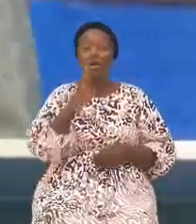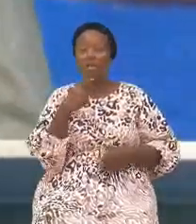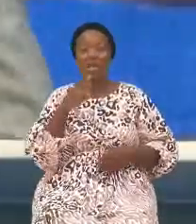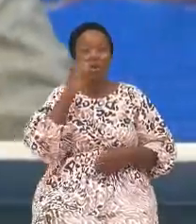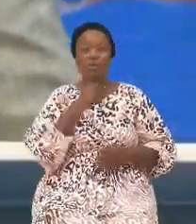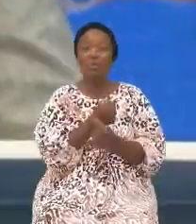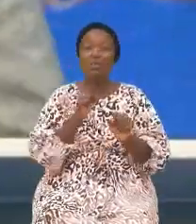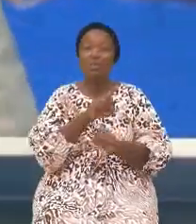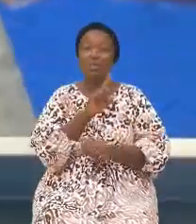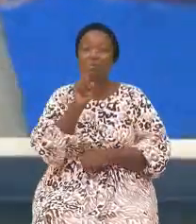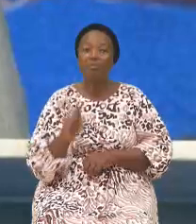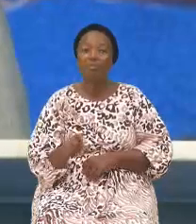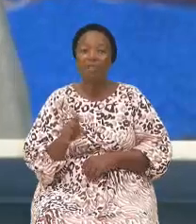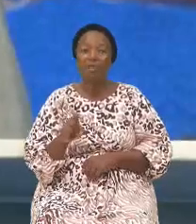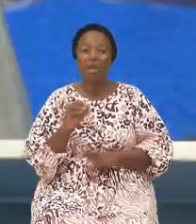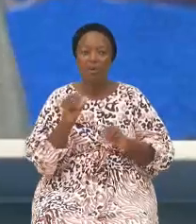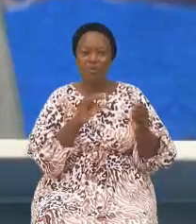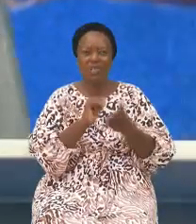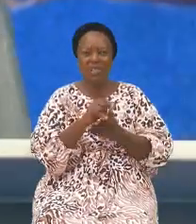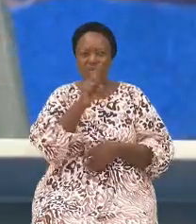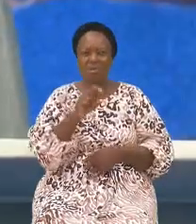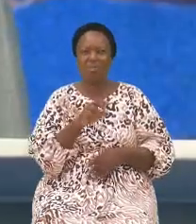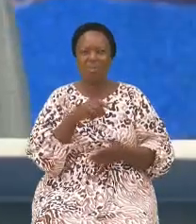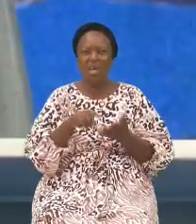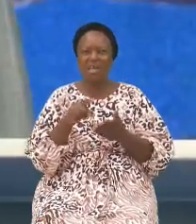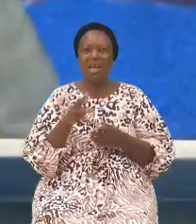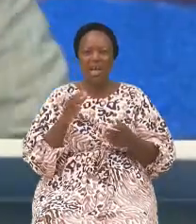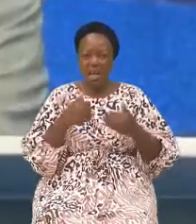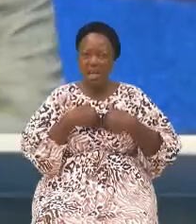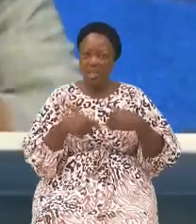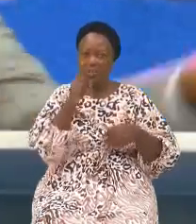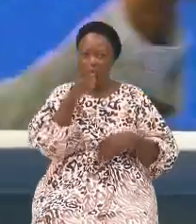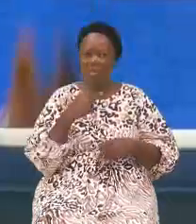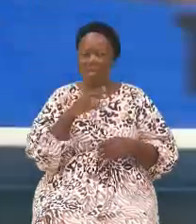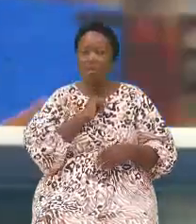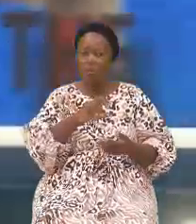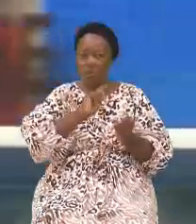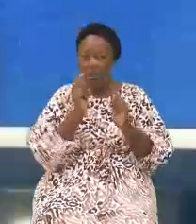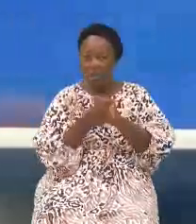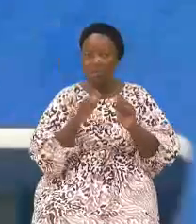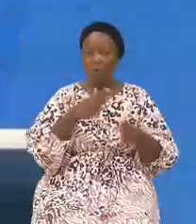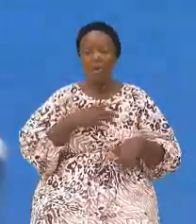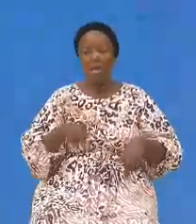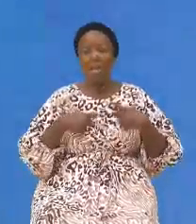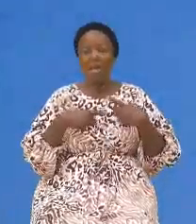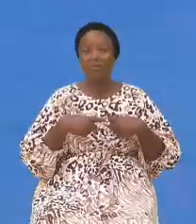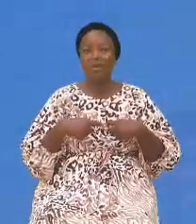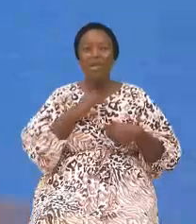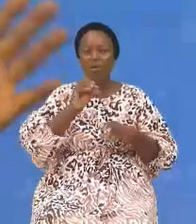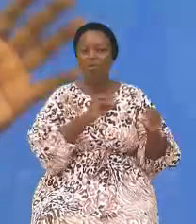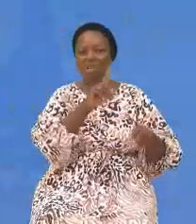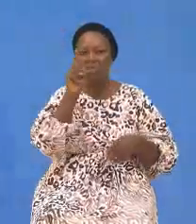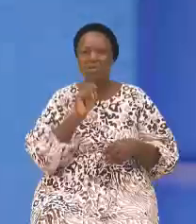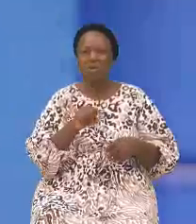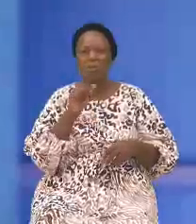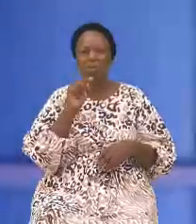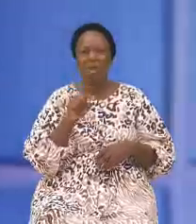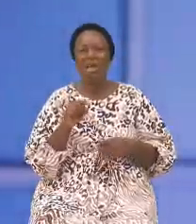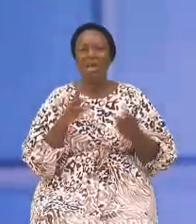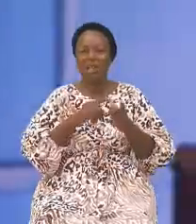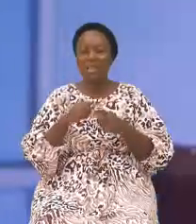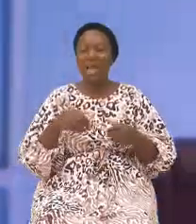God said He will save, they put a question mark. As God said He will transform my life, they put a